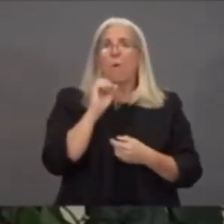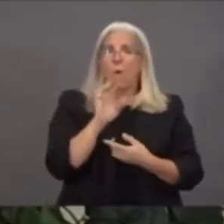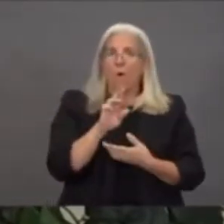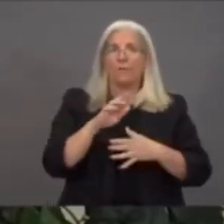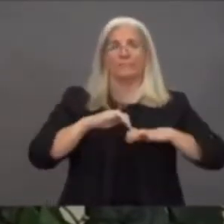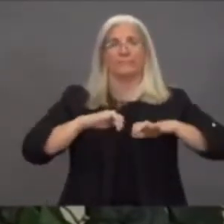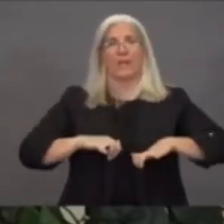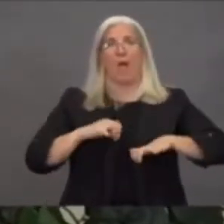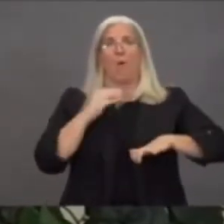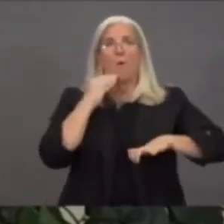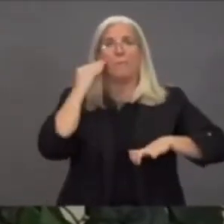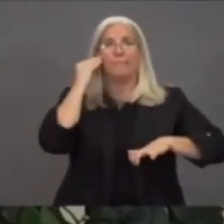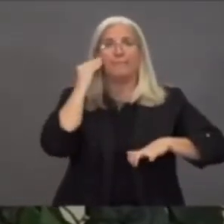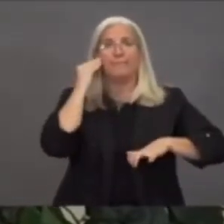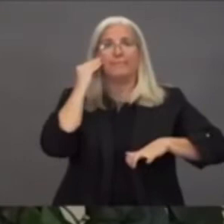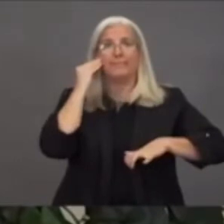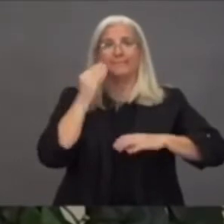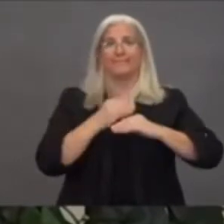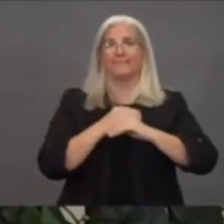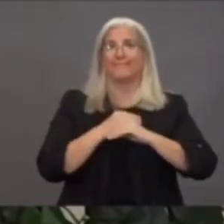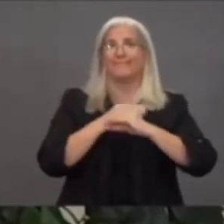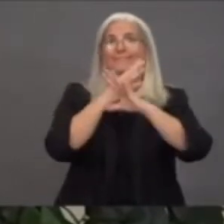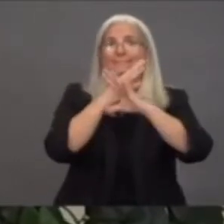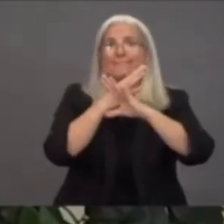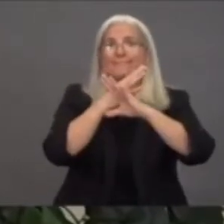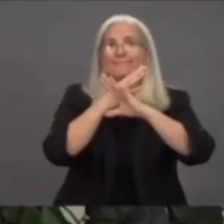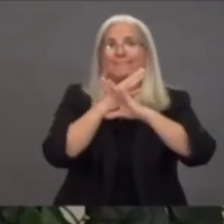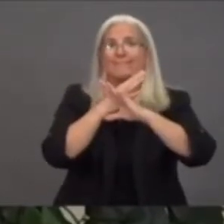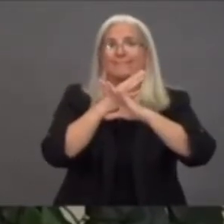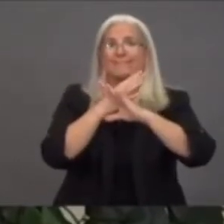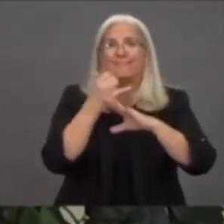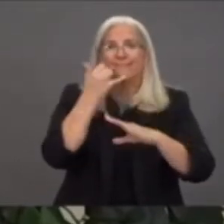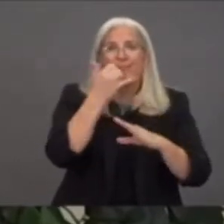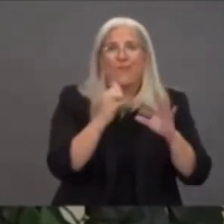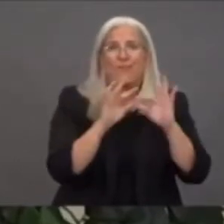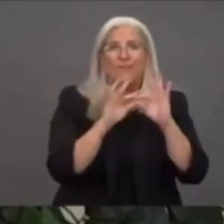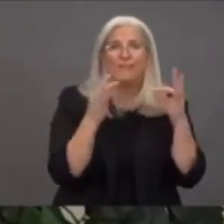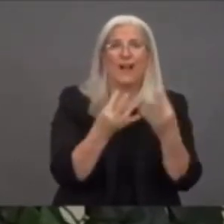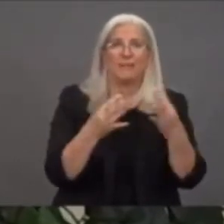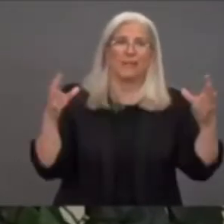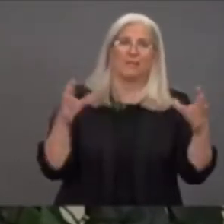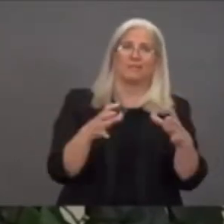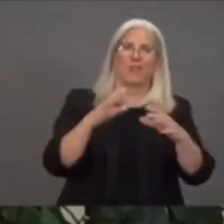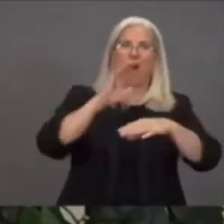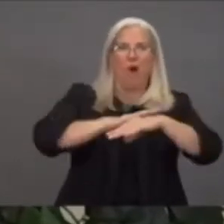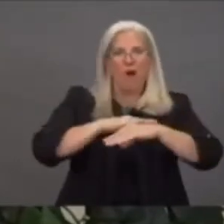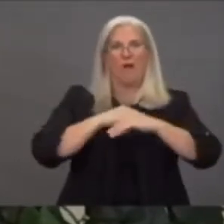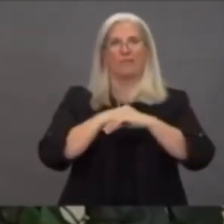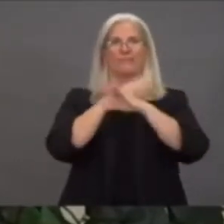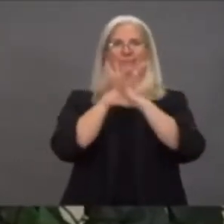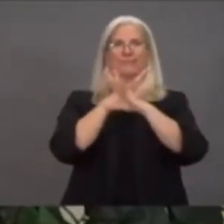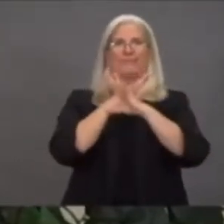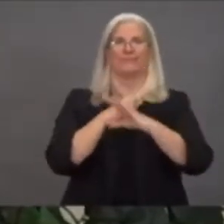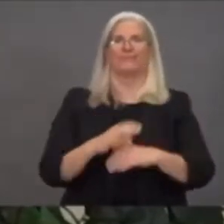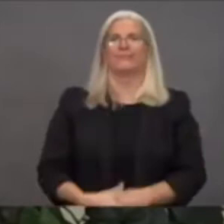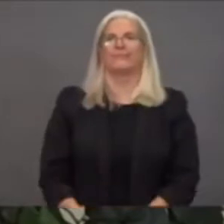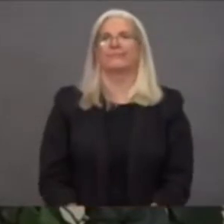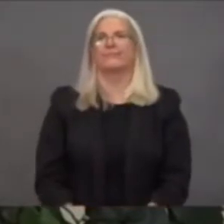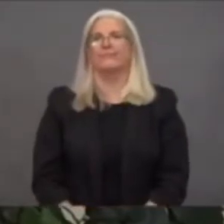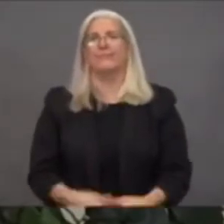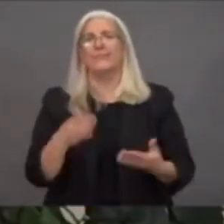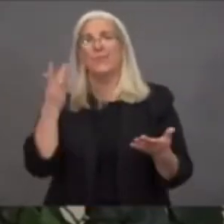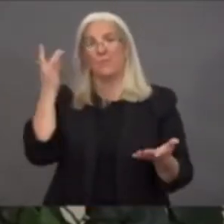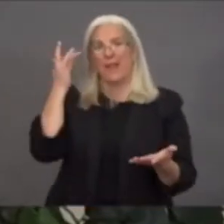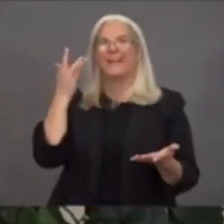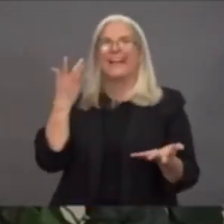just have sort of virtual gatherings, with the understanding that the reason we're doing this is to protect each other.